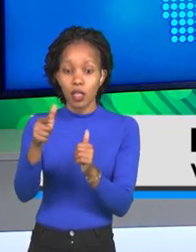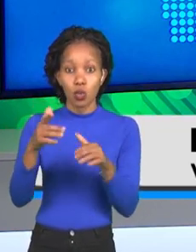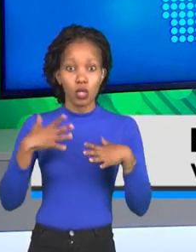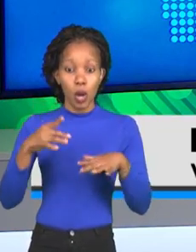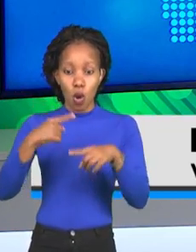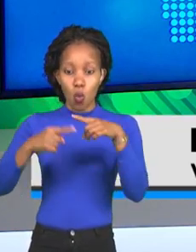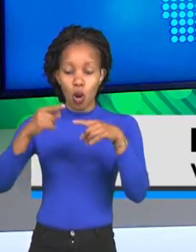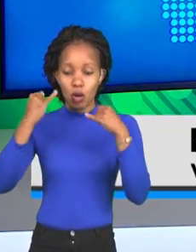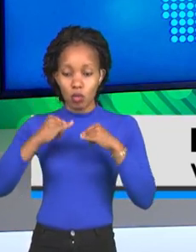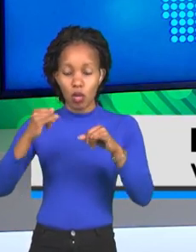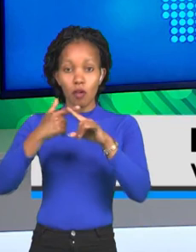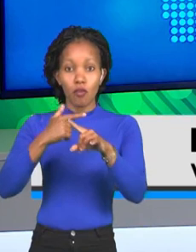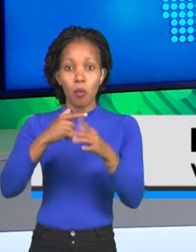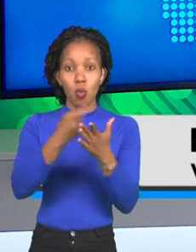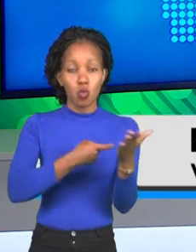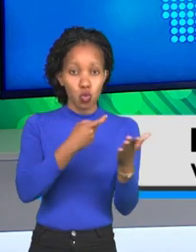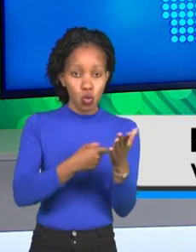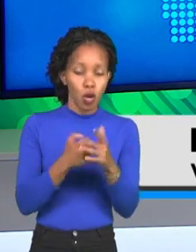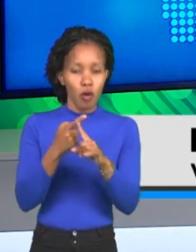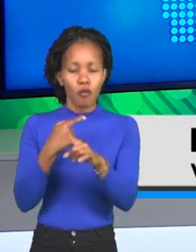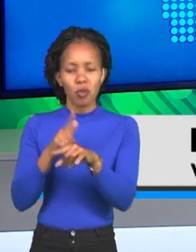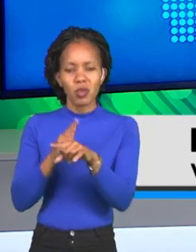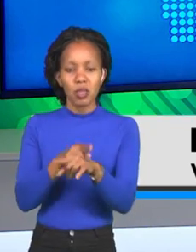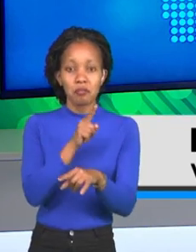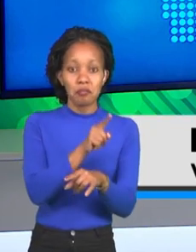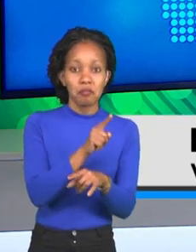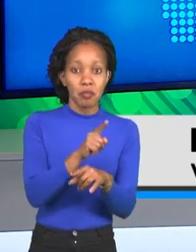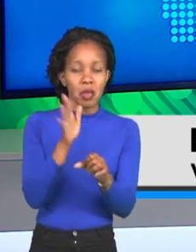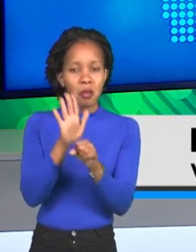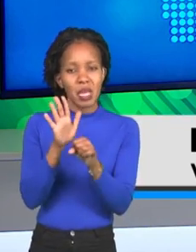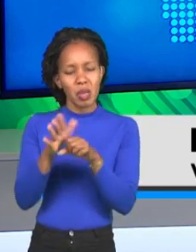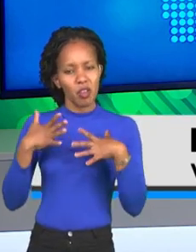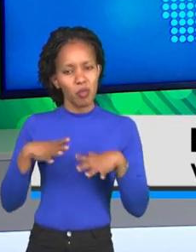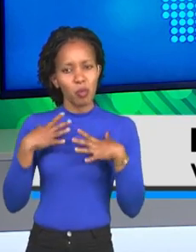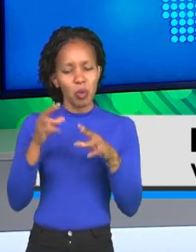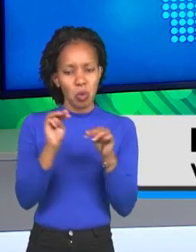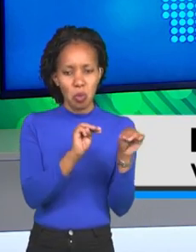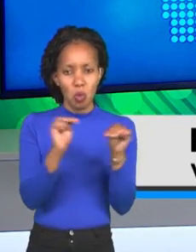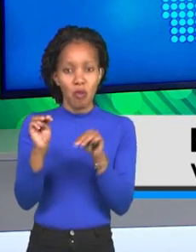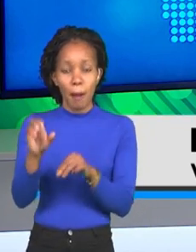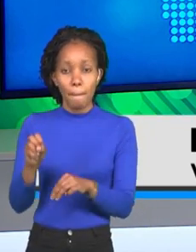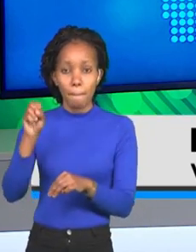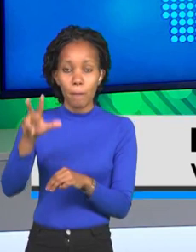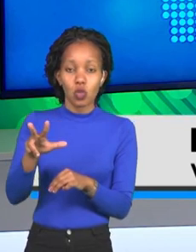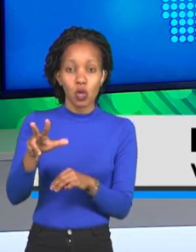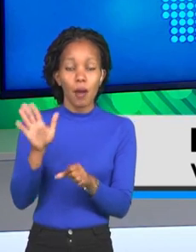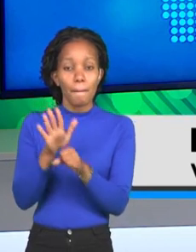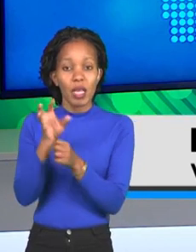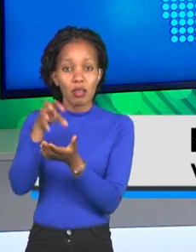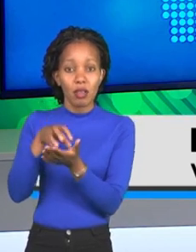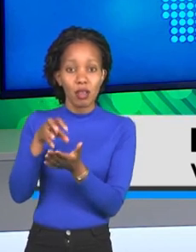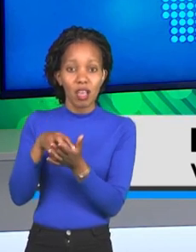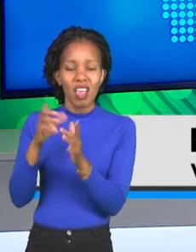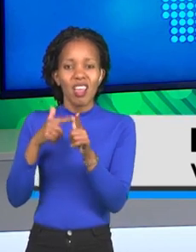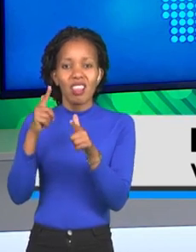won independence from its colonial masters. Since then, thousands of Cape Verdeans have emigrated to Portugal. In most cases, they end